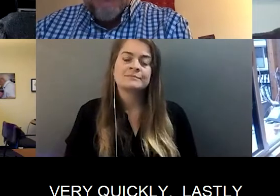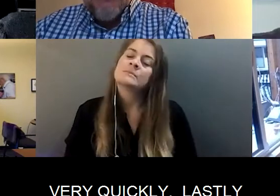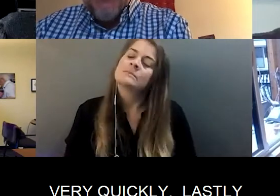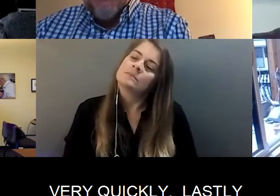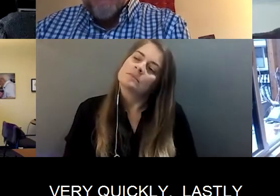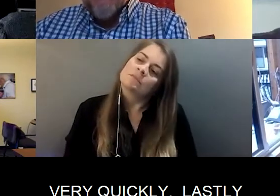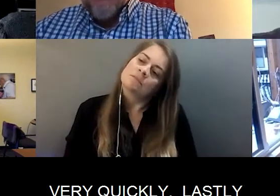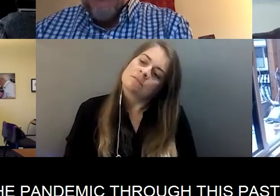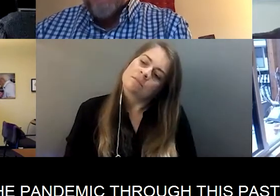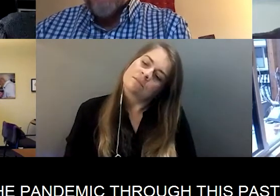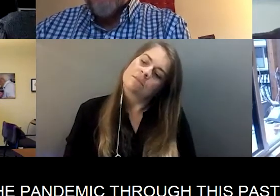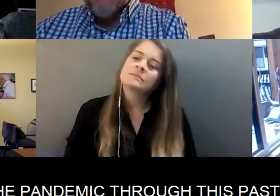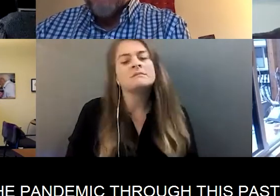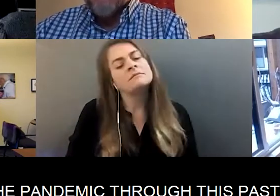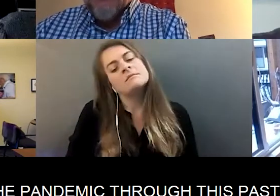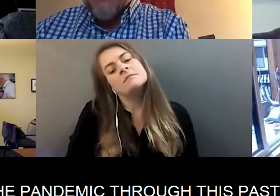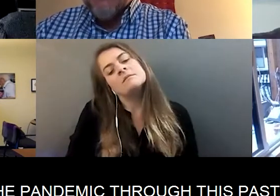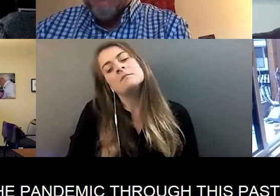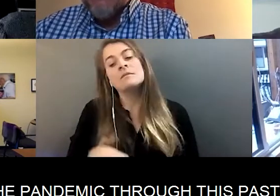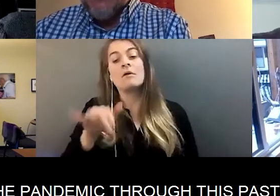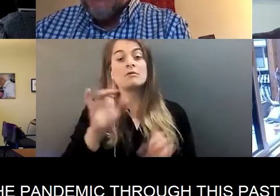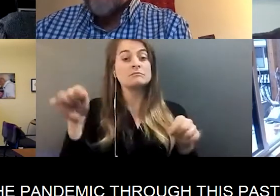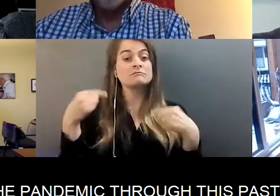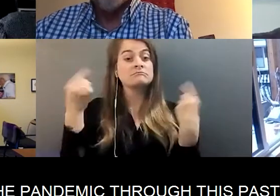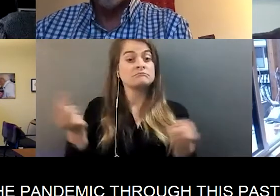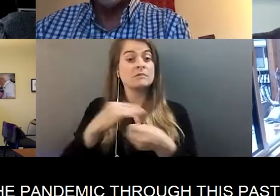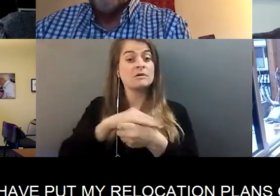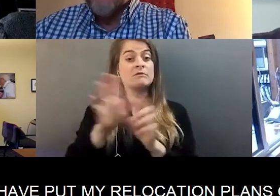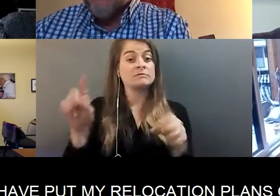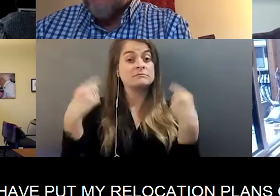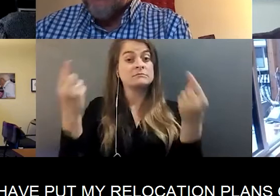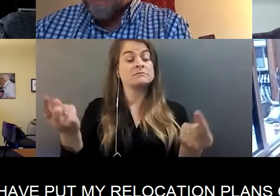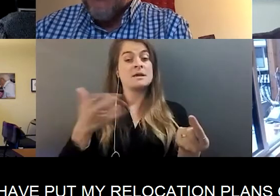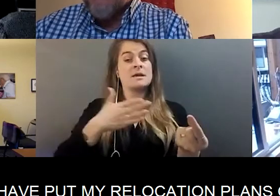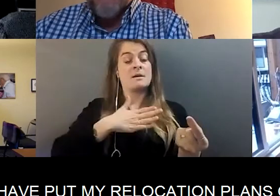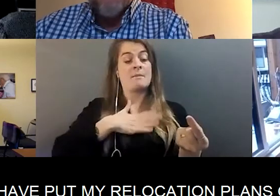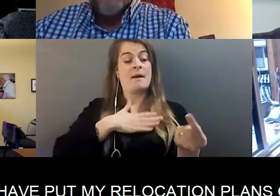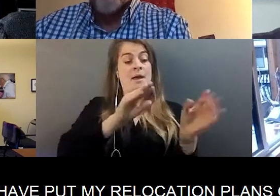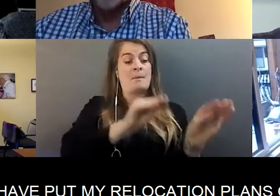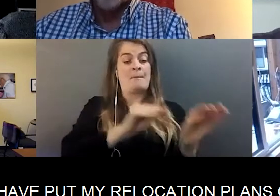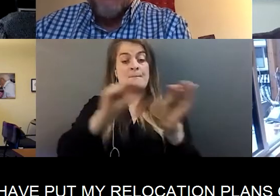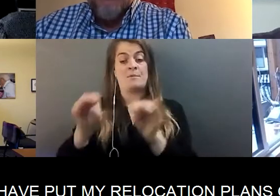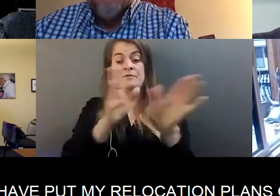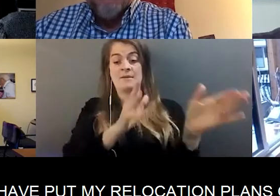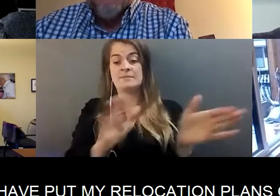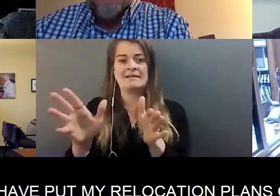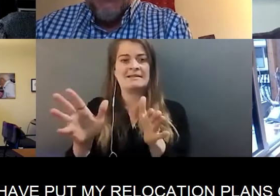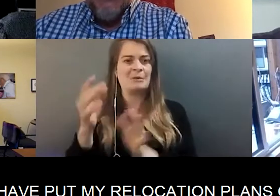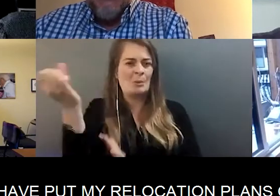Lastly, with the pandemic through this past year of 2020, I've put my relocation plans on hold for